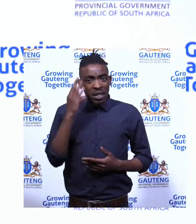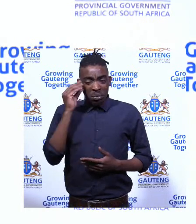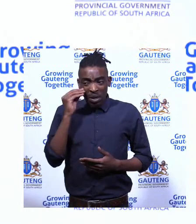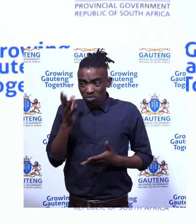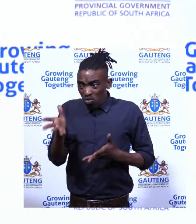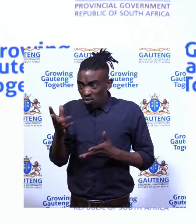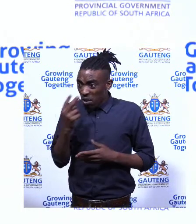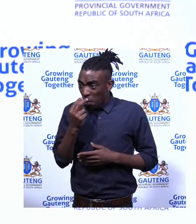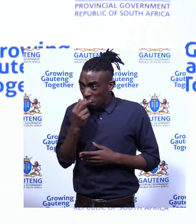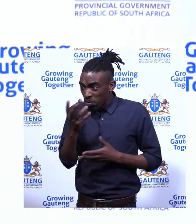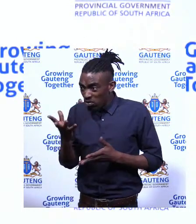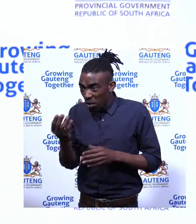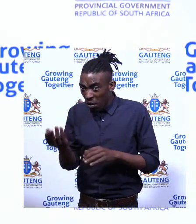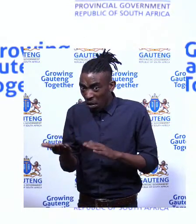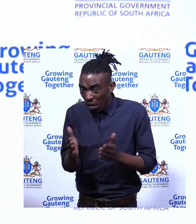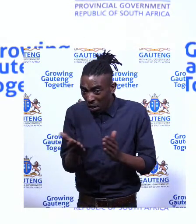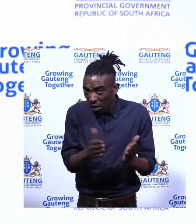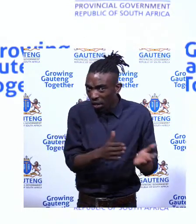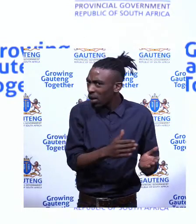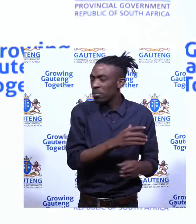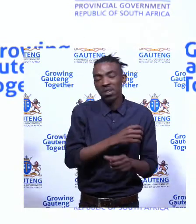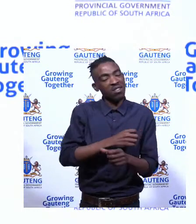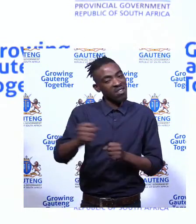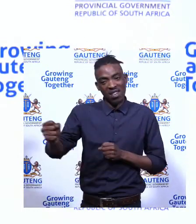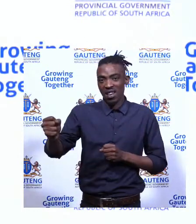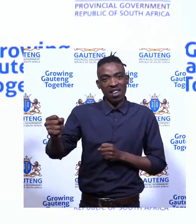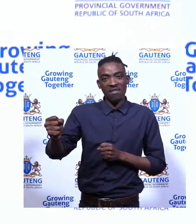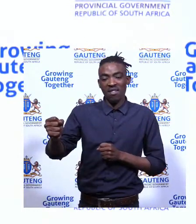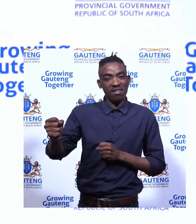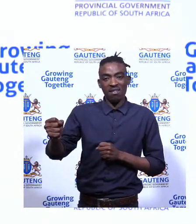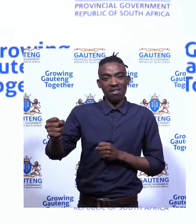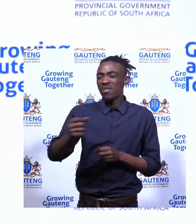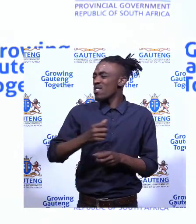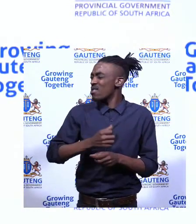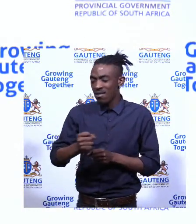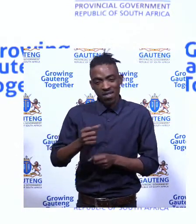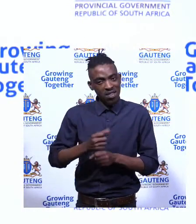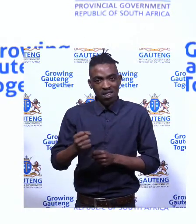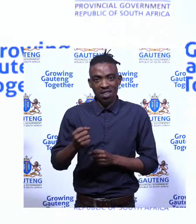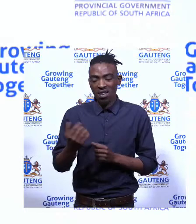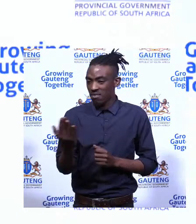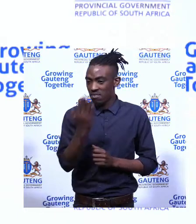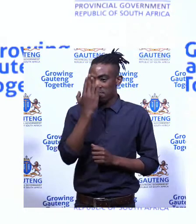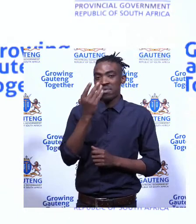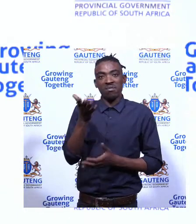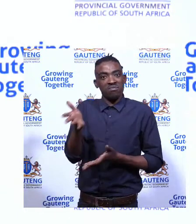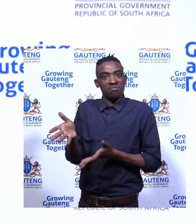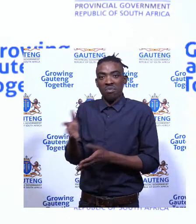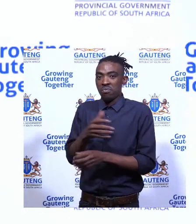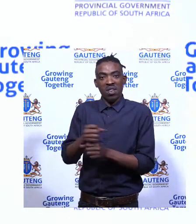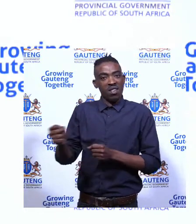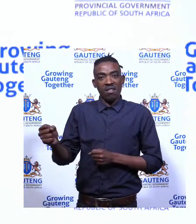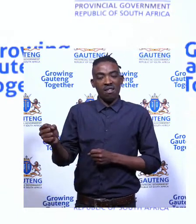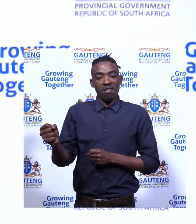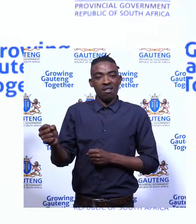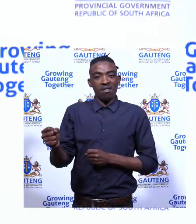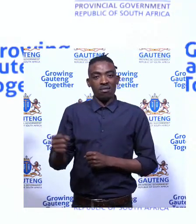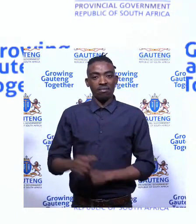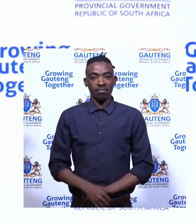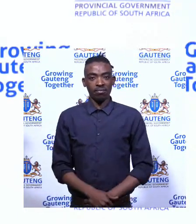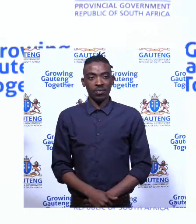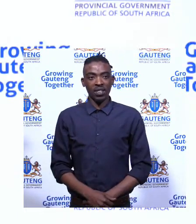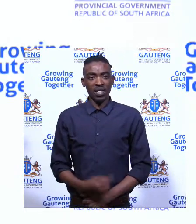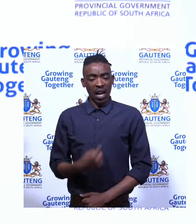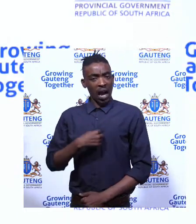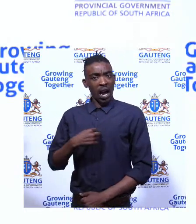of patients and complications as we have expected, and we know how it is in the previous years.